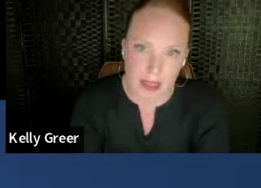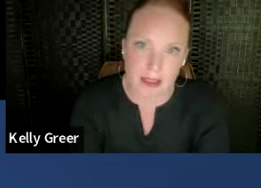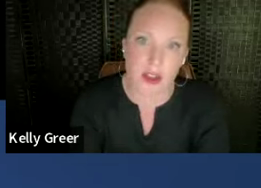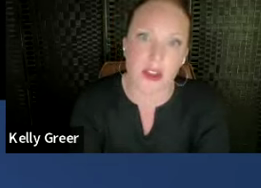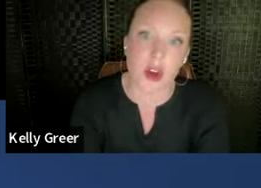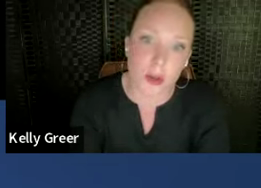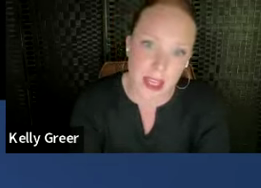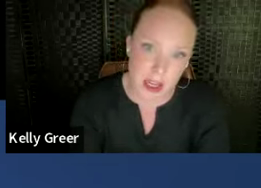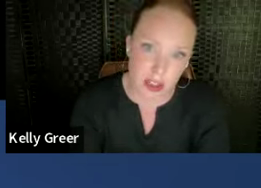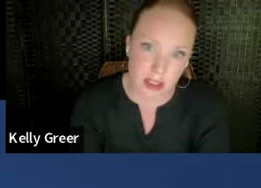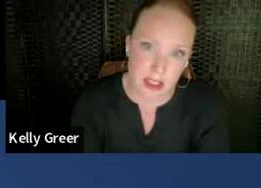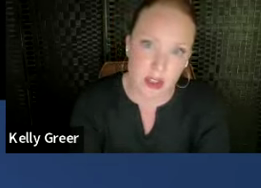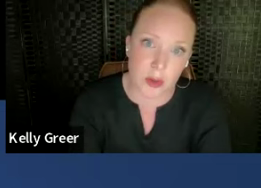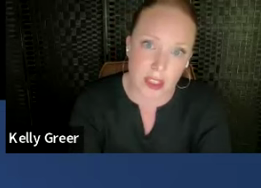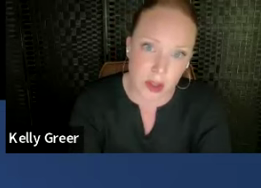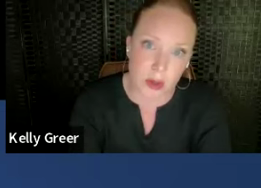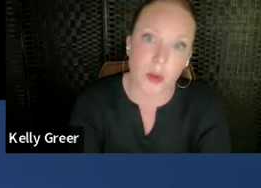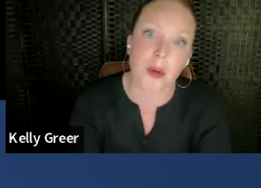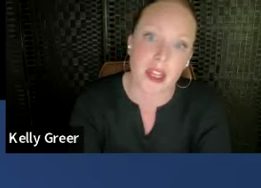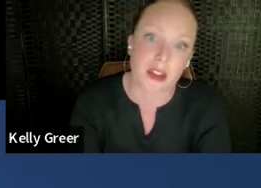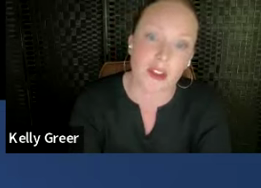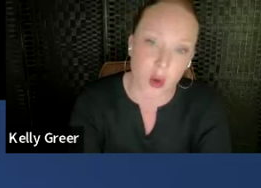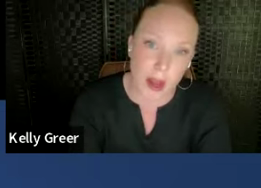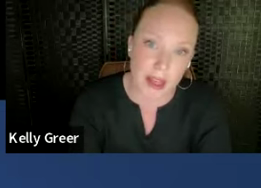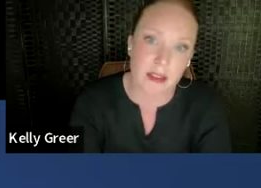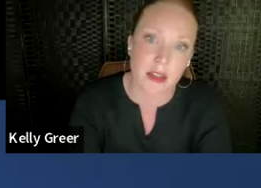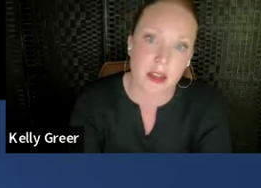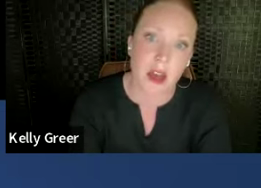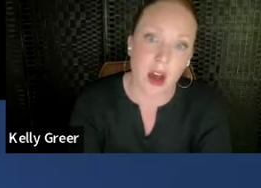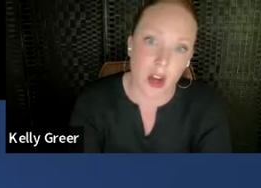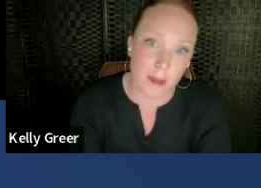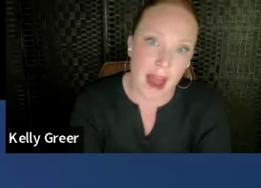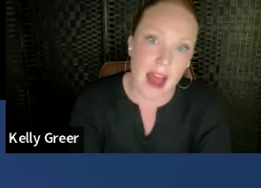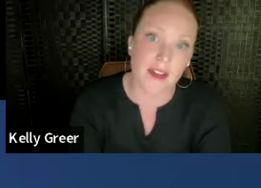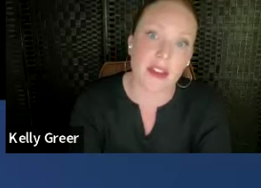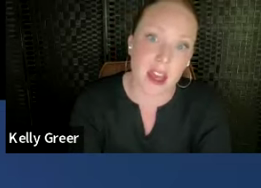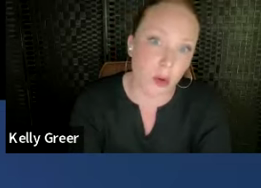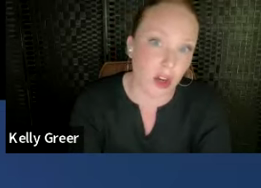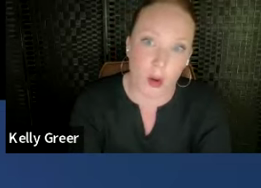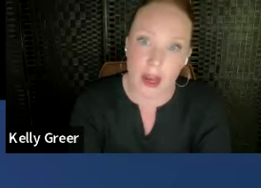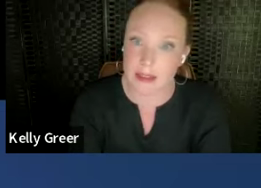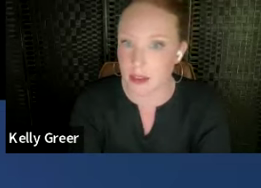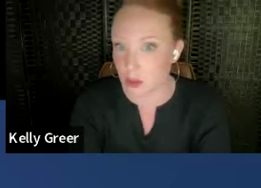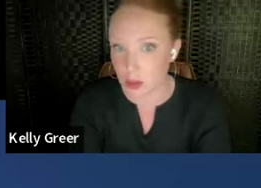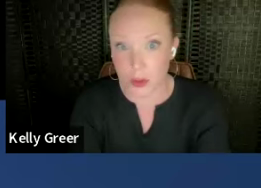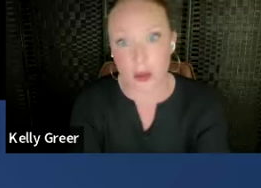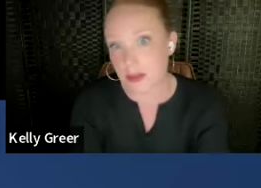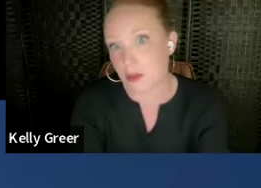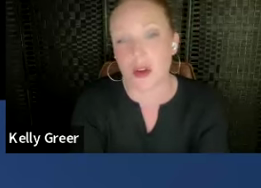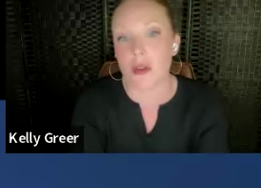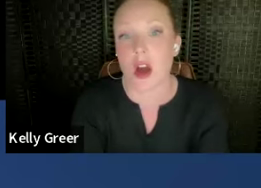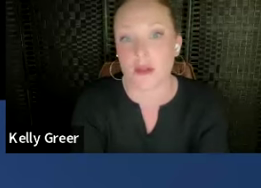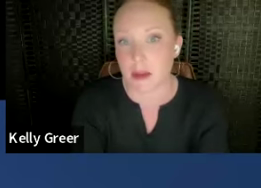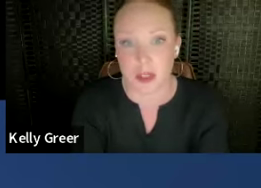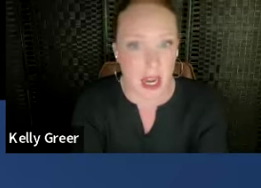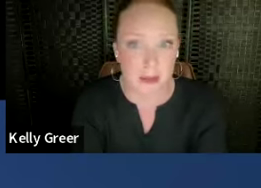in the request. Those agencies hosting those will put in the request on our behalf, and they will request, who